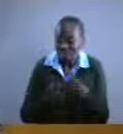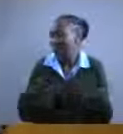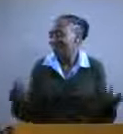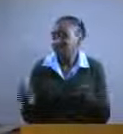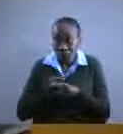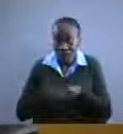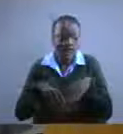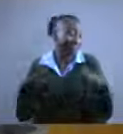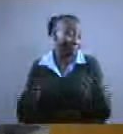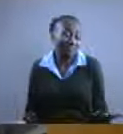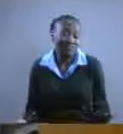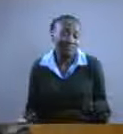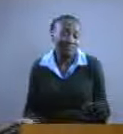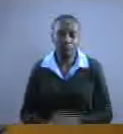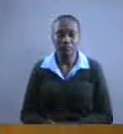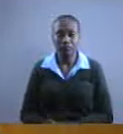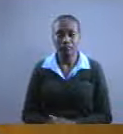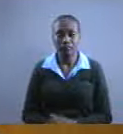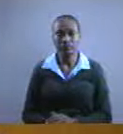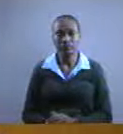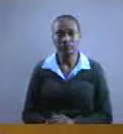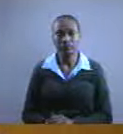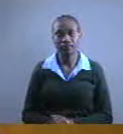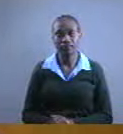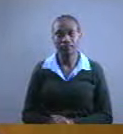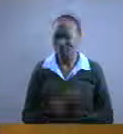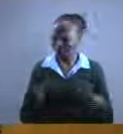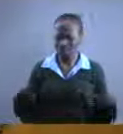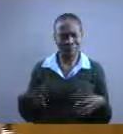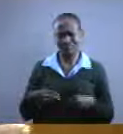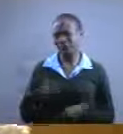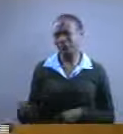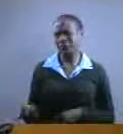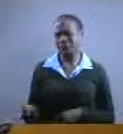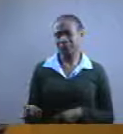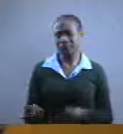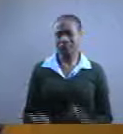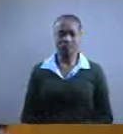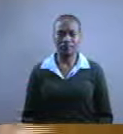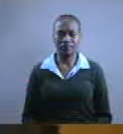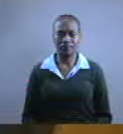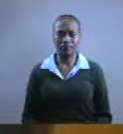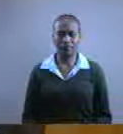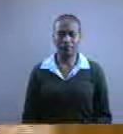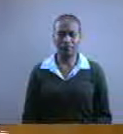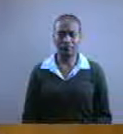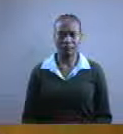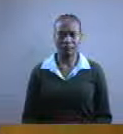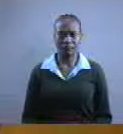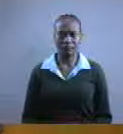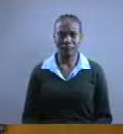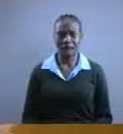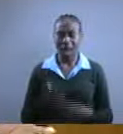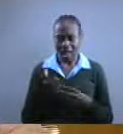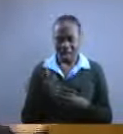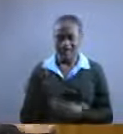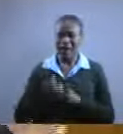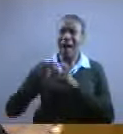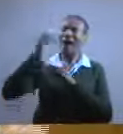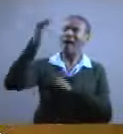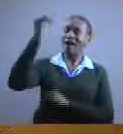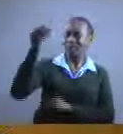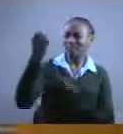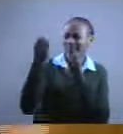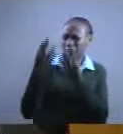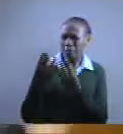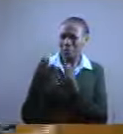in training. Therefore, it can be that we end with the highest numbers of unemployed people in